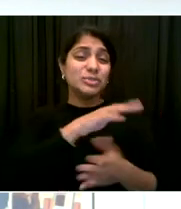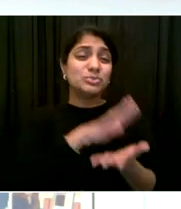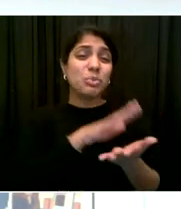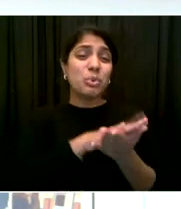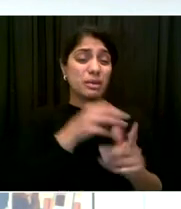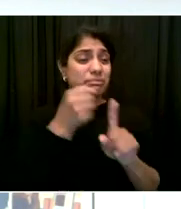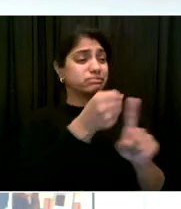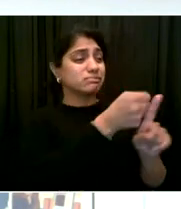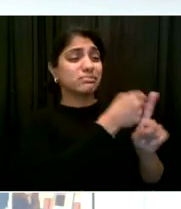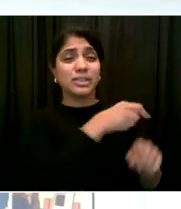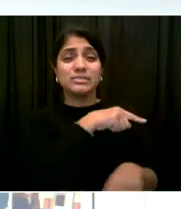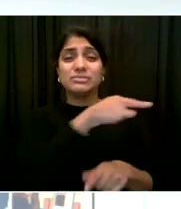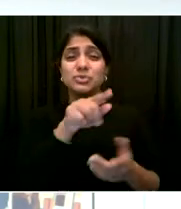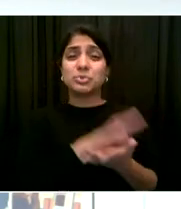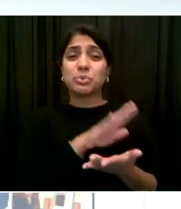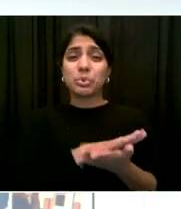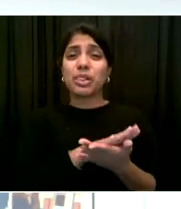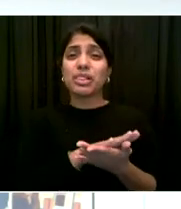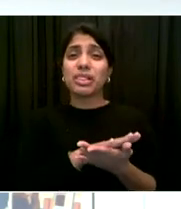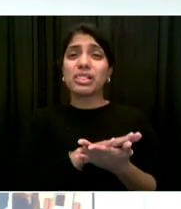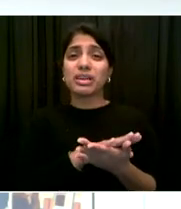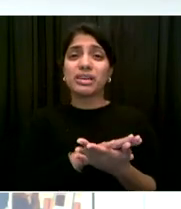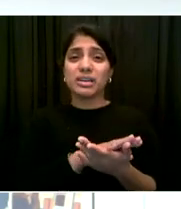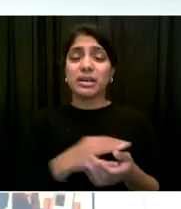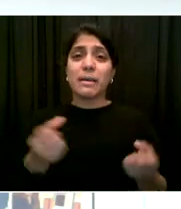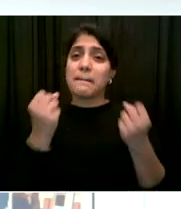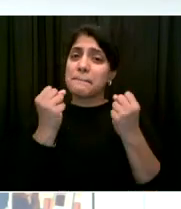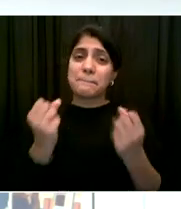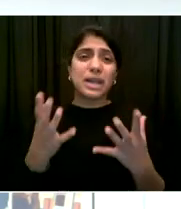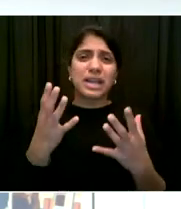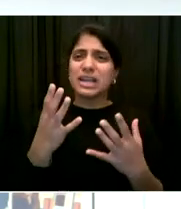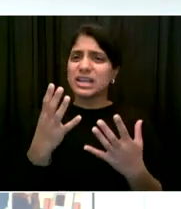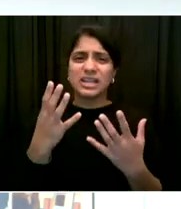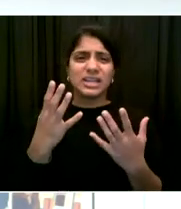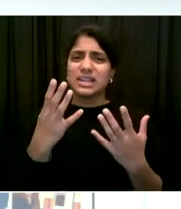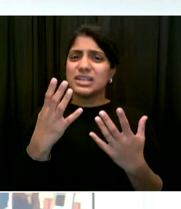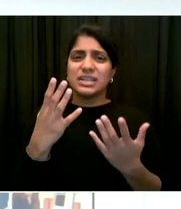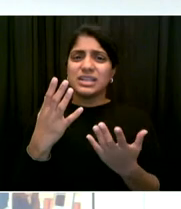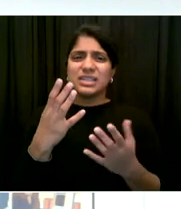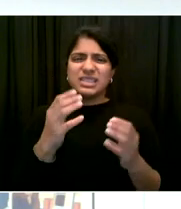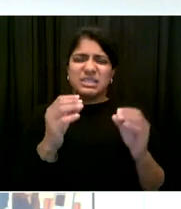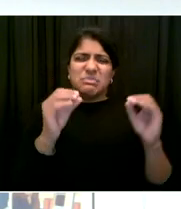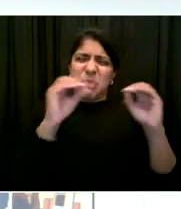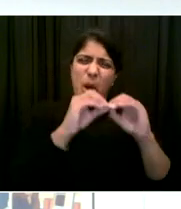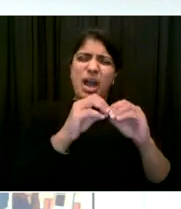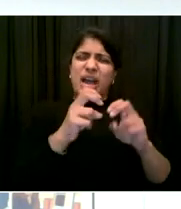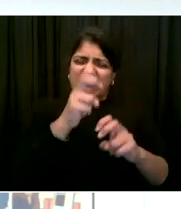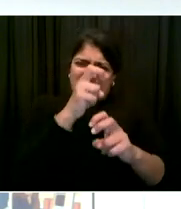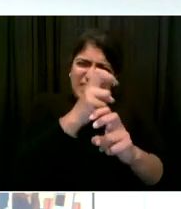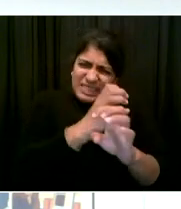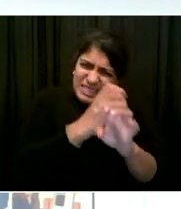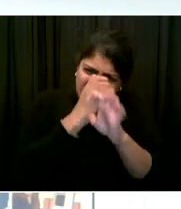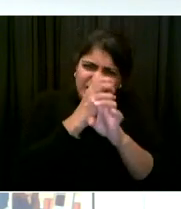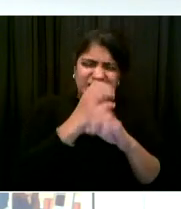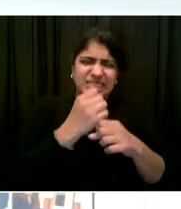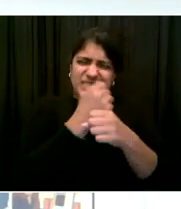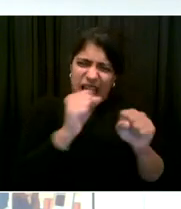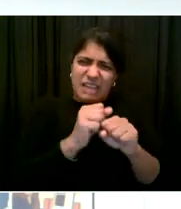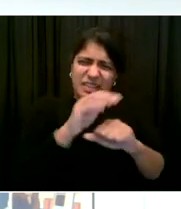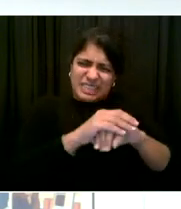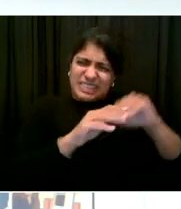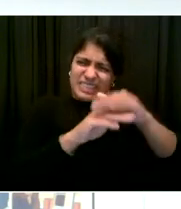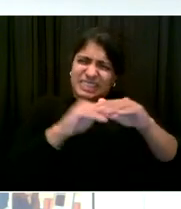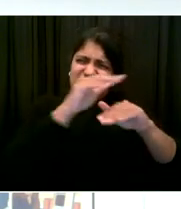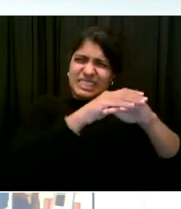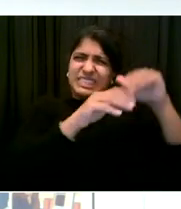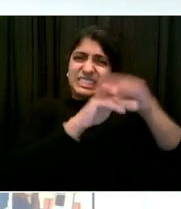layers of safety precautions in place in our schools. The levels of vaccination, masking,